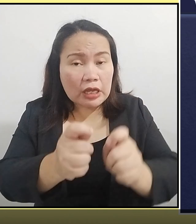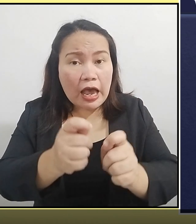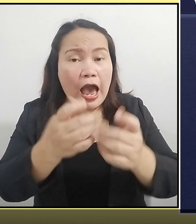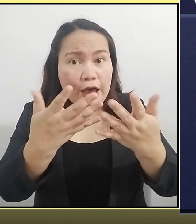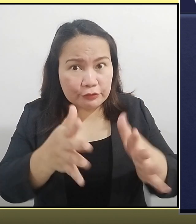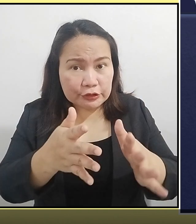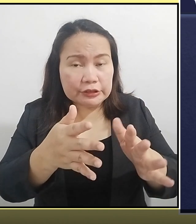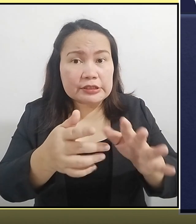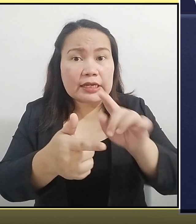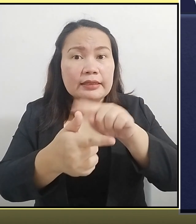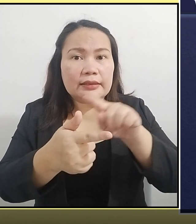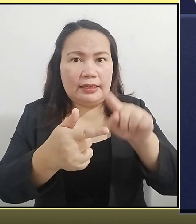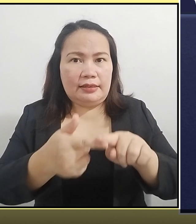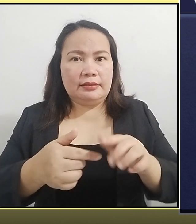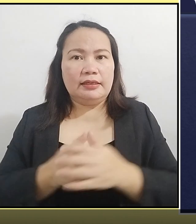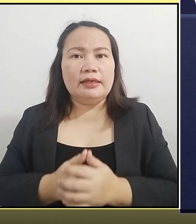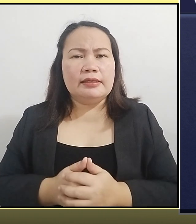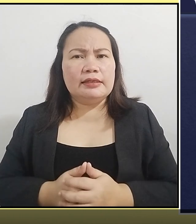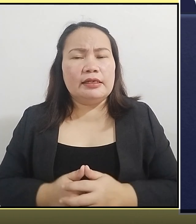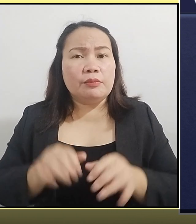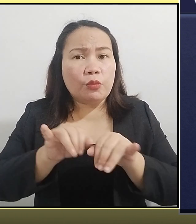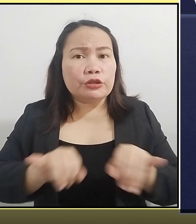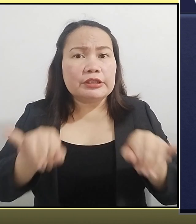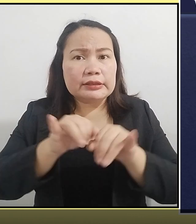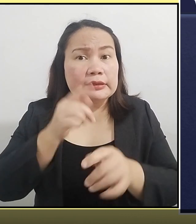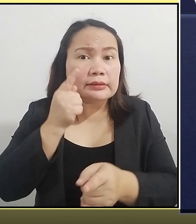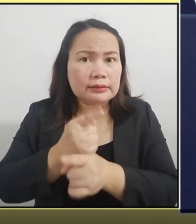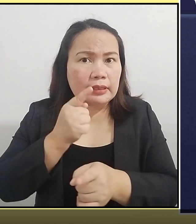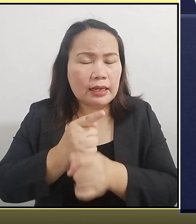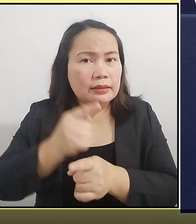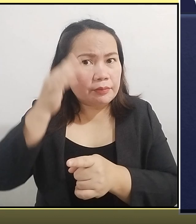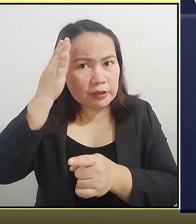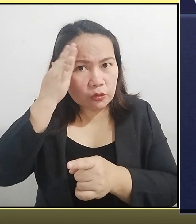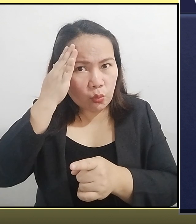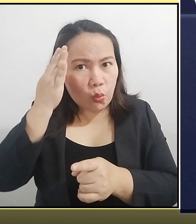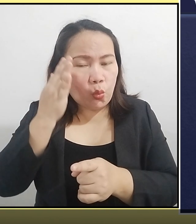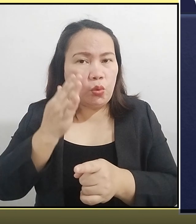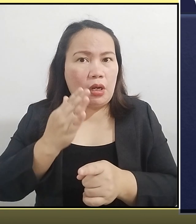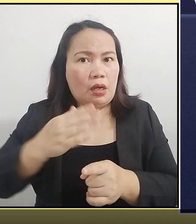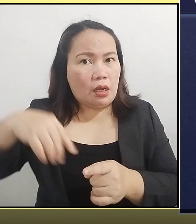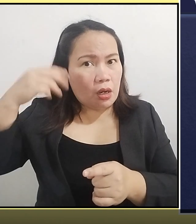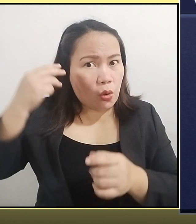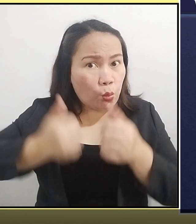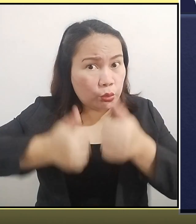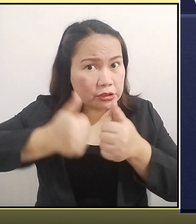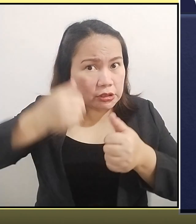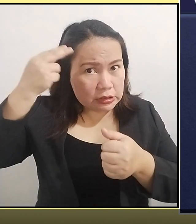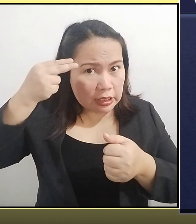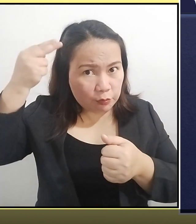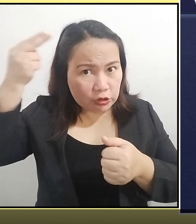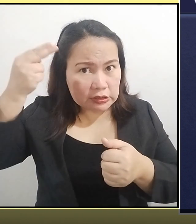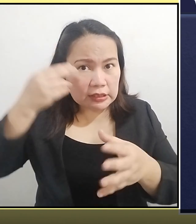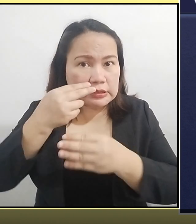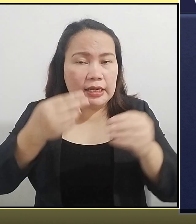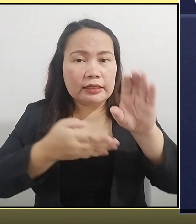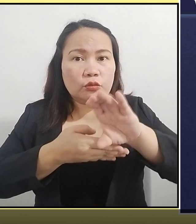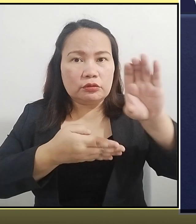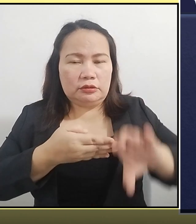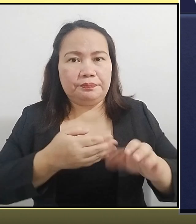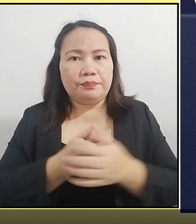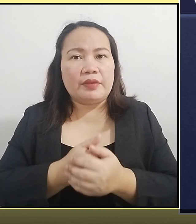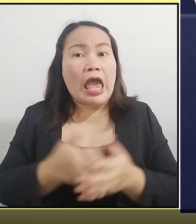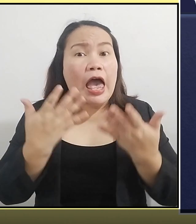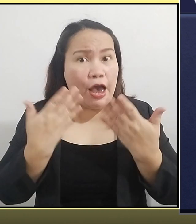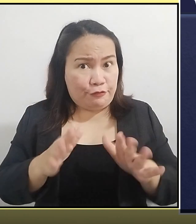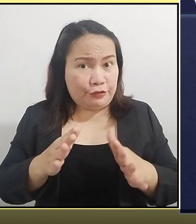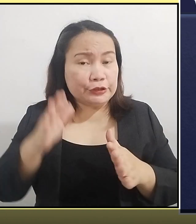Okay? So, dapat tama po tayo ng pag-identify ng hypothesis and conclusion. Then, after identifying,